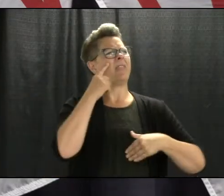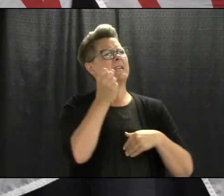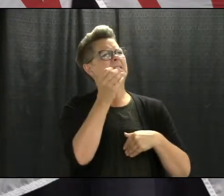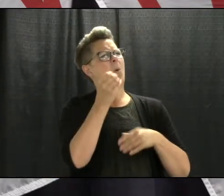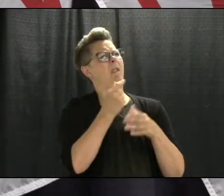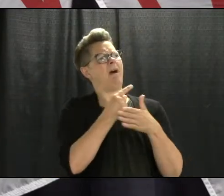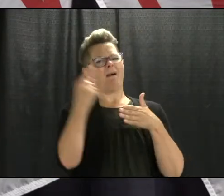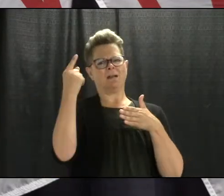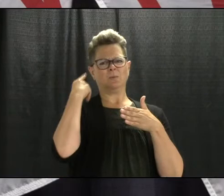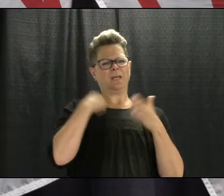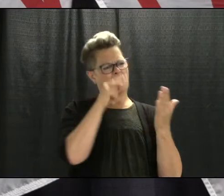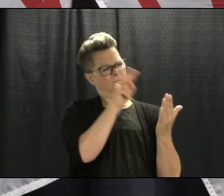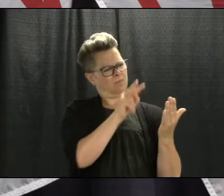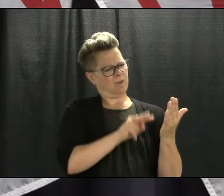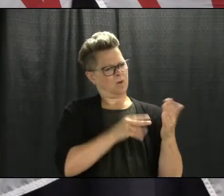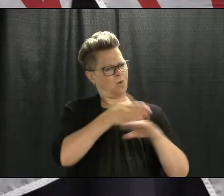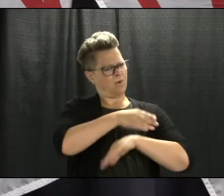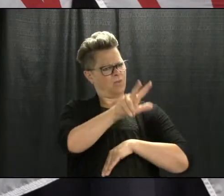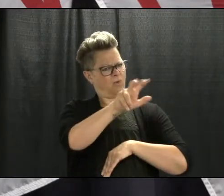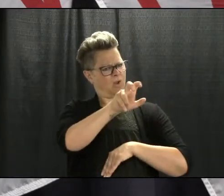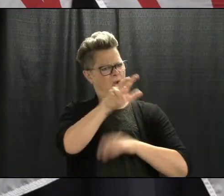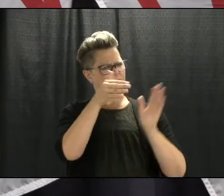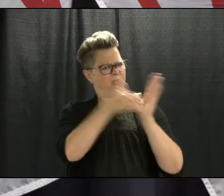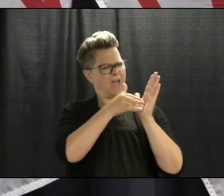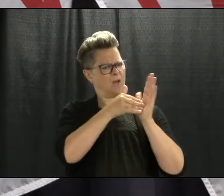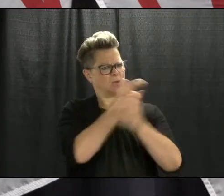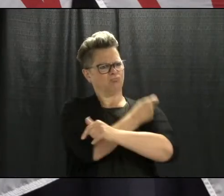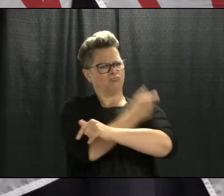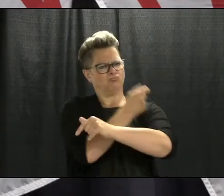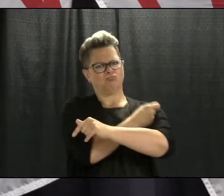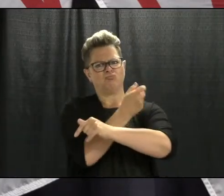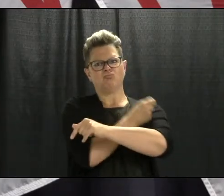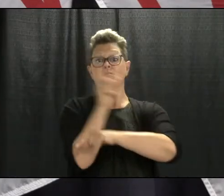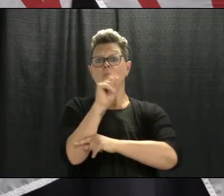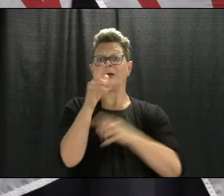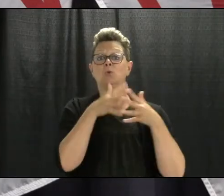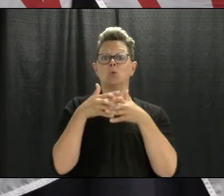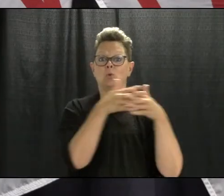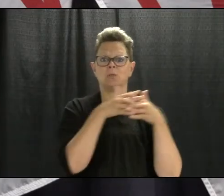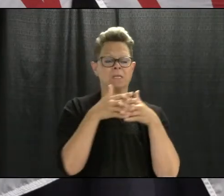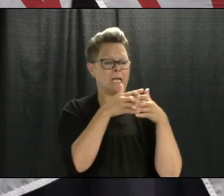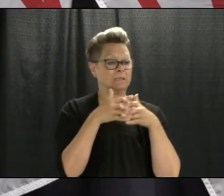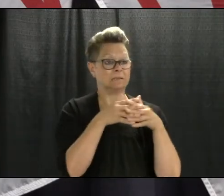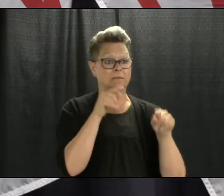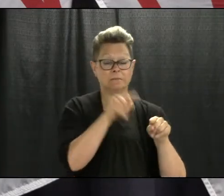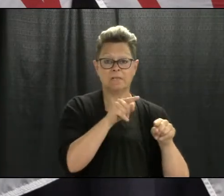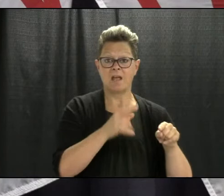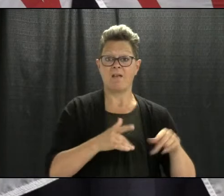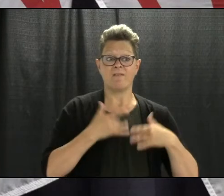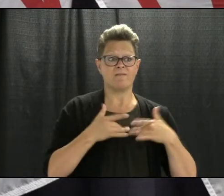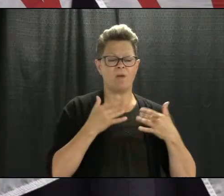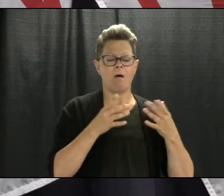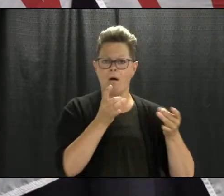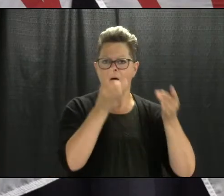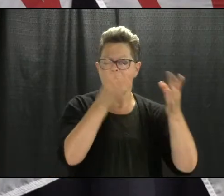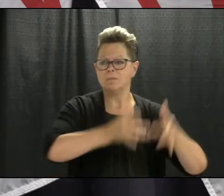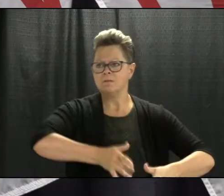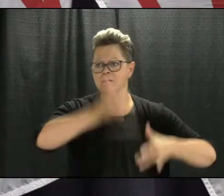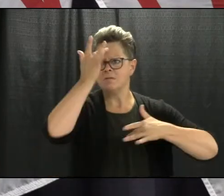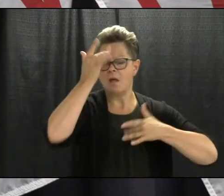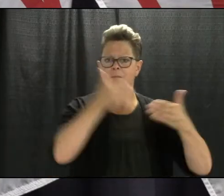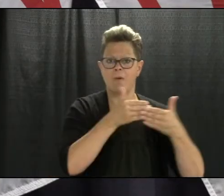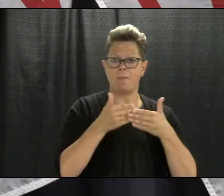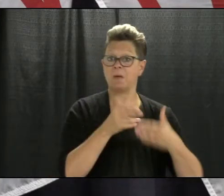was reading some stuff, there have been over 300,000 doses given in the U.S., and no serious adverse signals have we received from